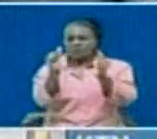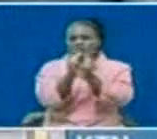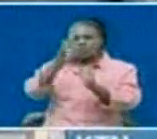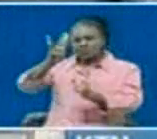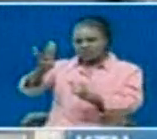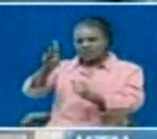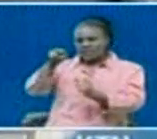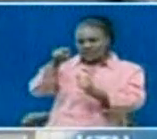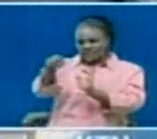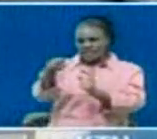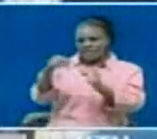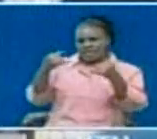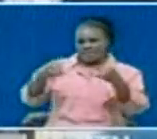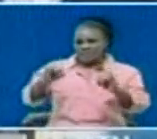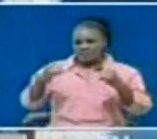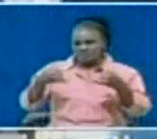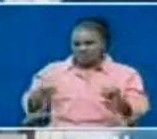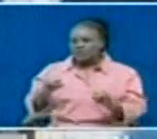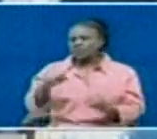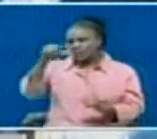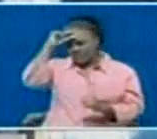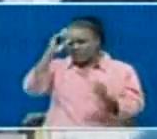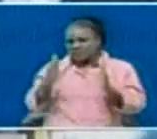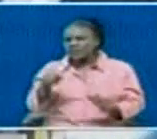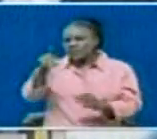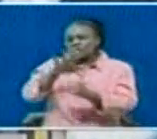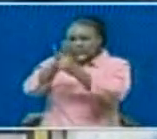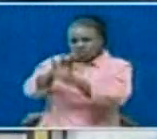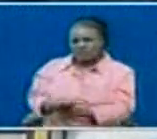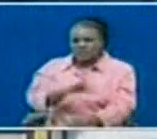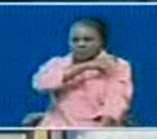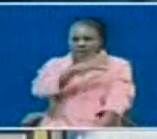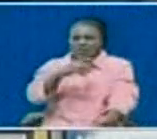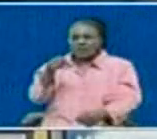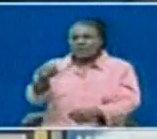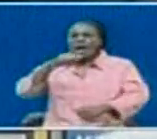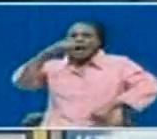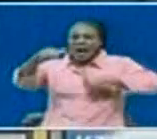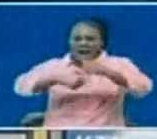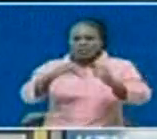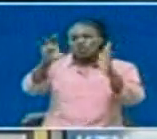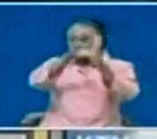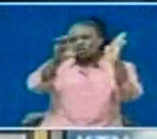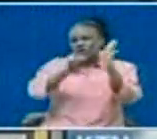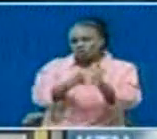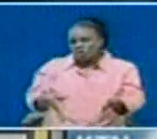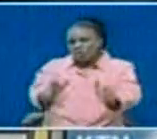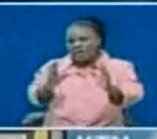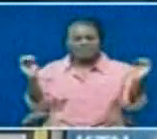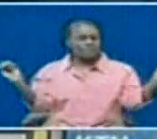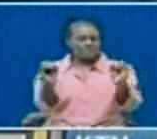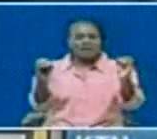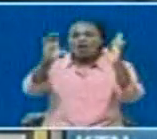an act whose implementation governors say would undermine their powers. The act is unconstitutional.